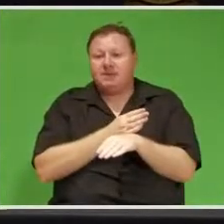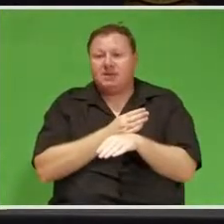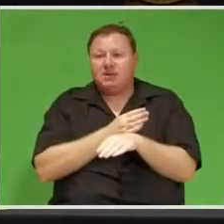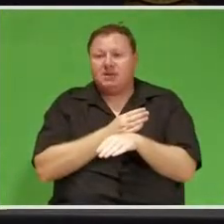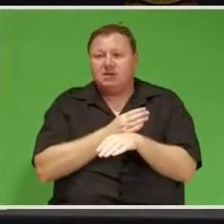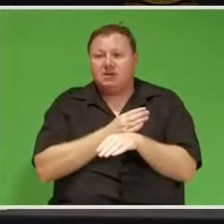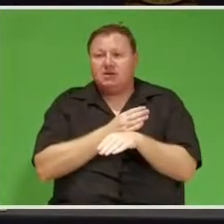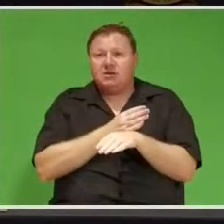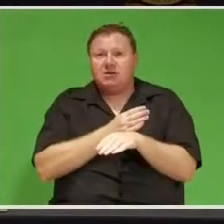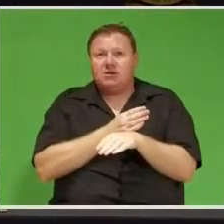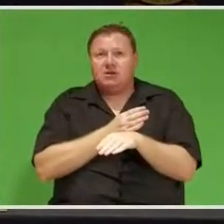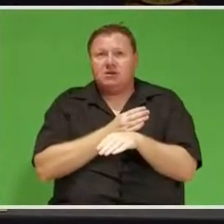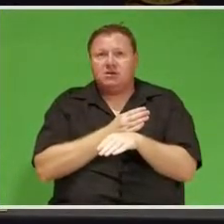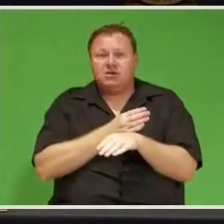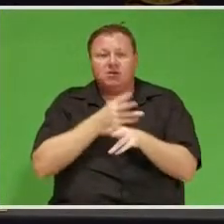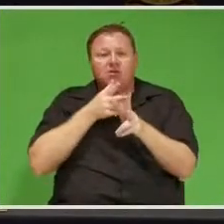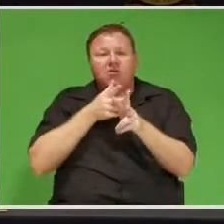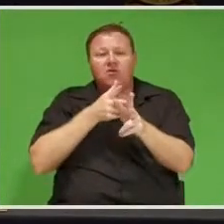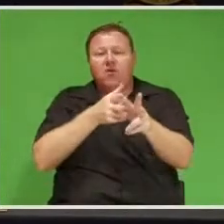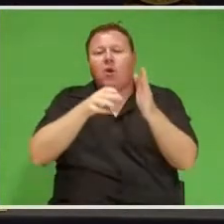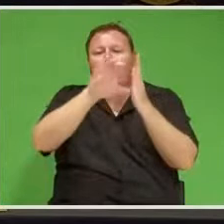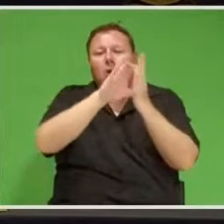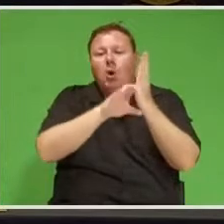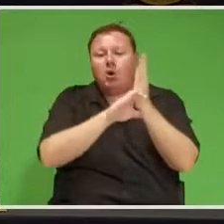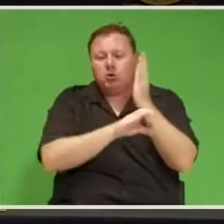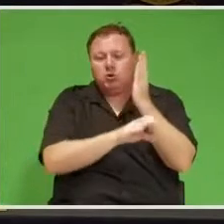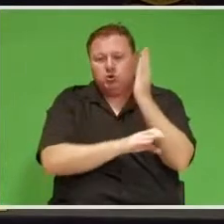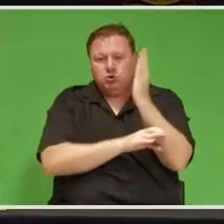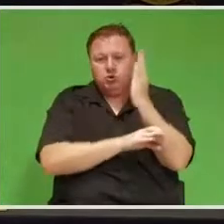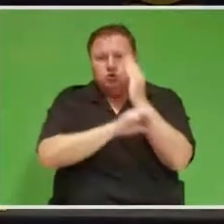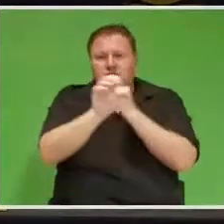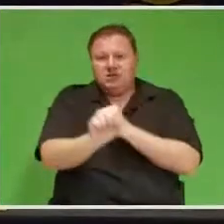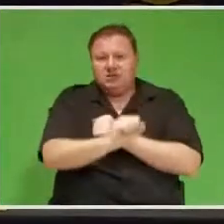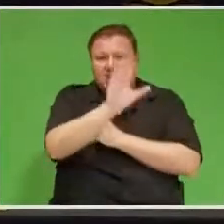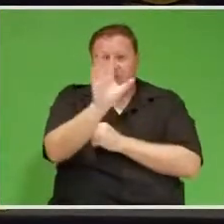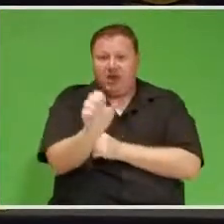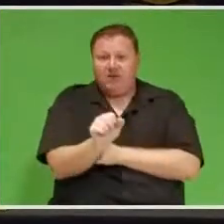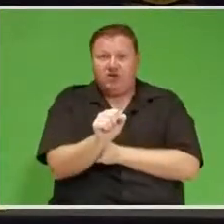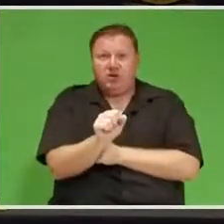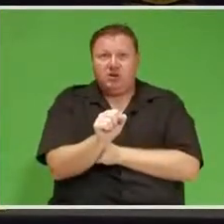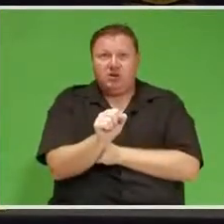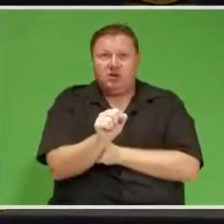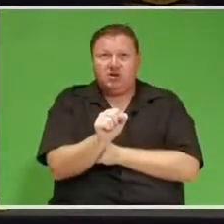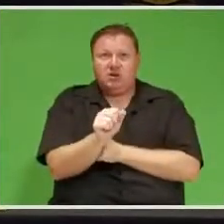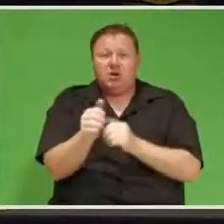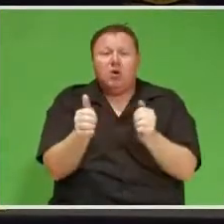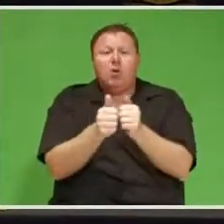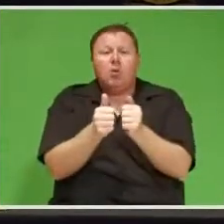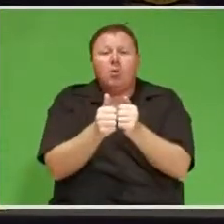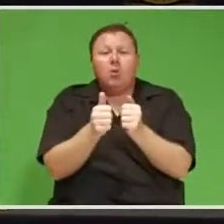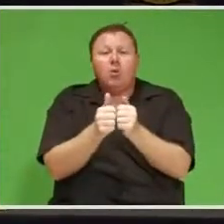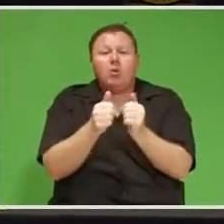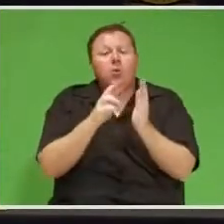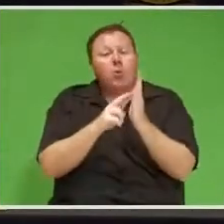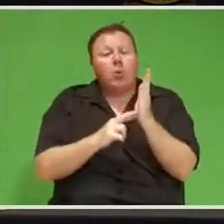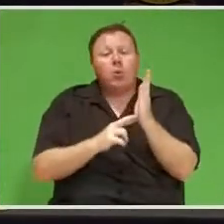terms of the Constitution of the Republic of South Africa, read together with Rule 7.